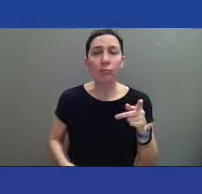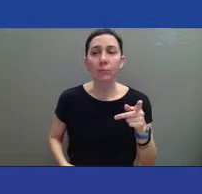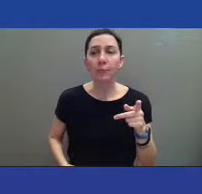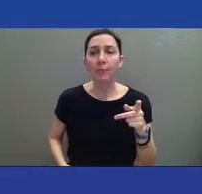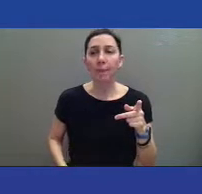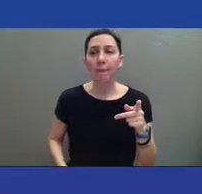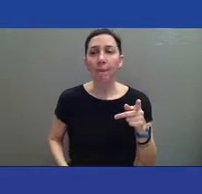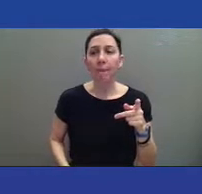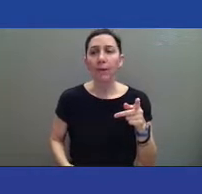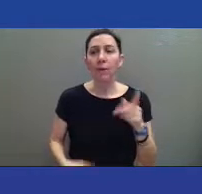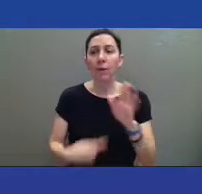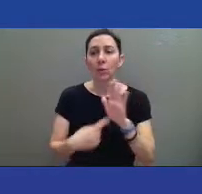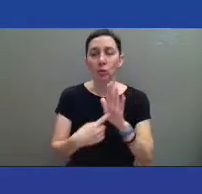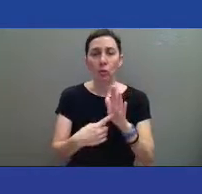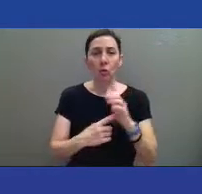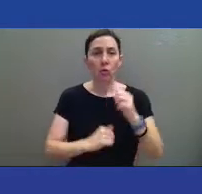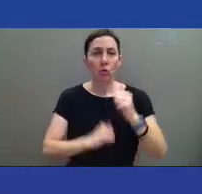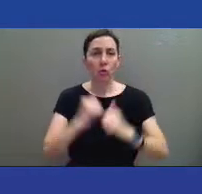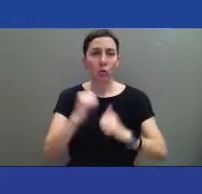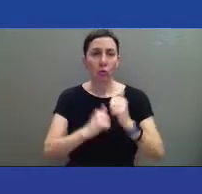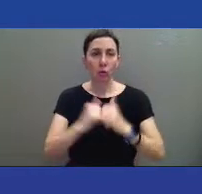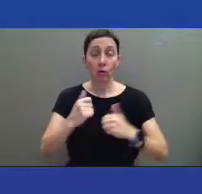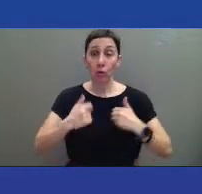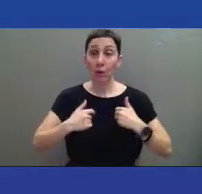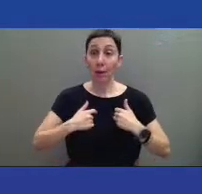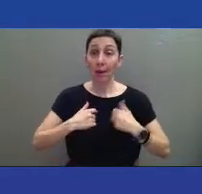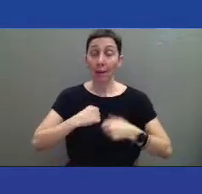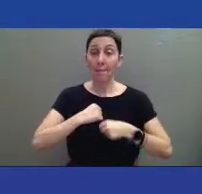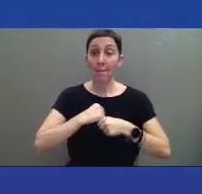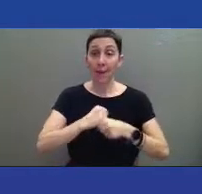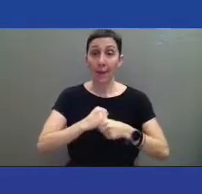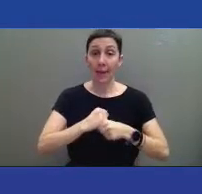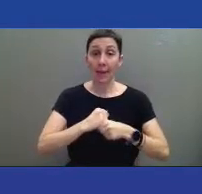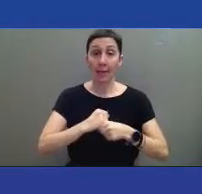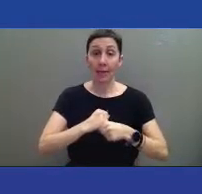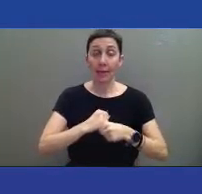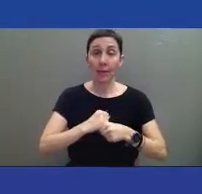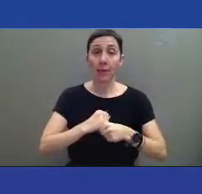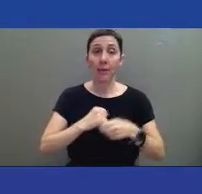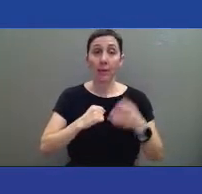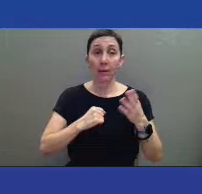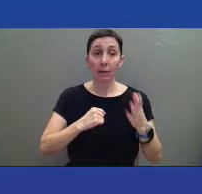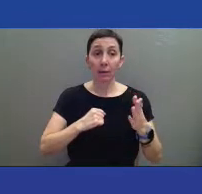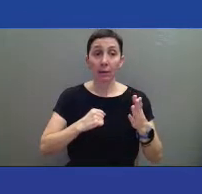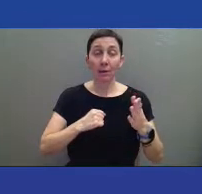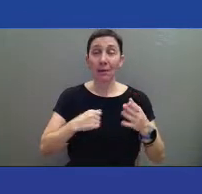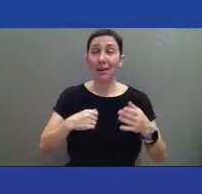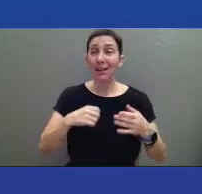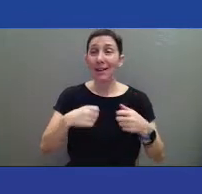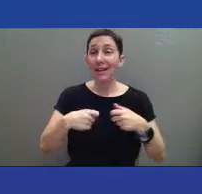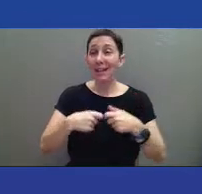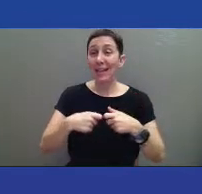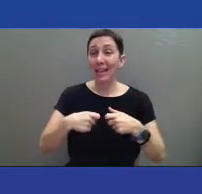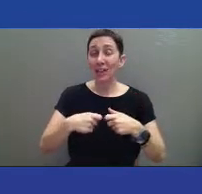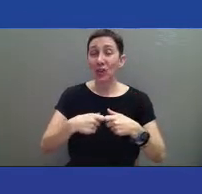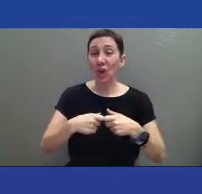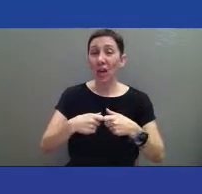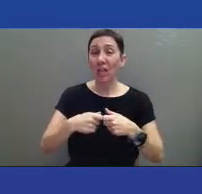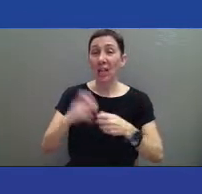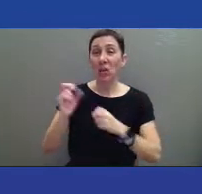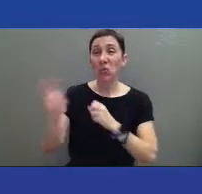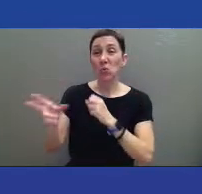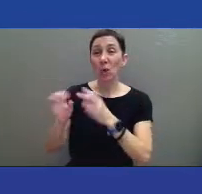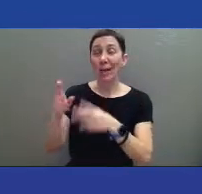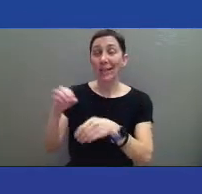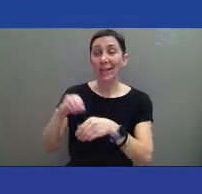one of the structures that I've built, and it's been built out of electronic waste in Denmark. And basically